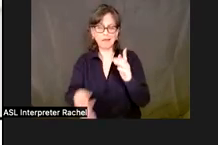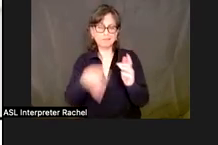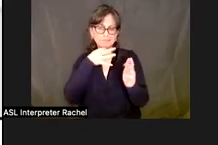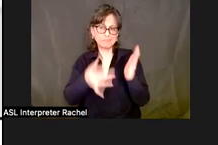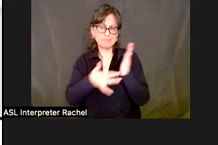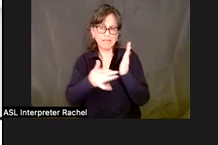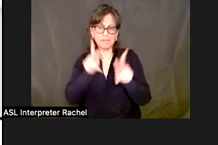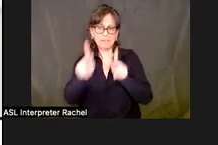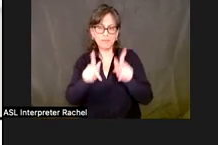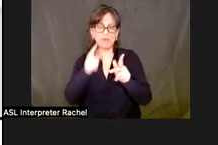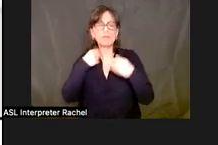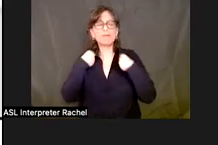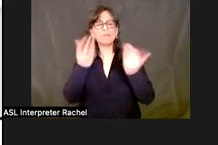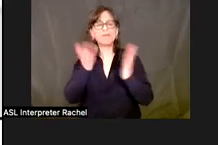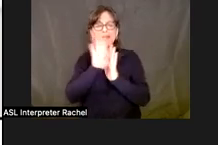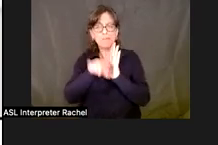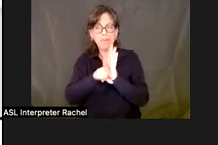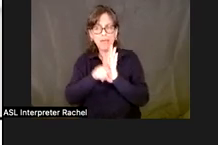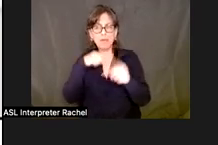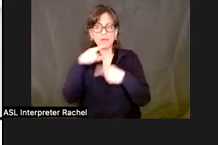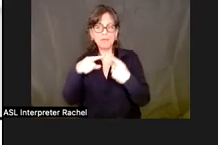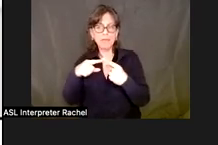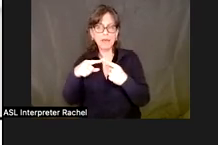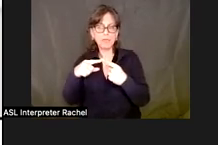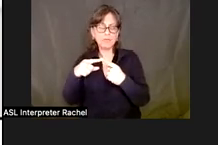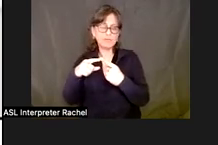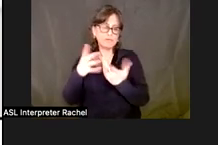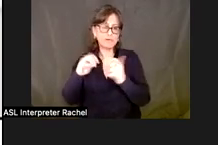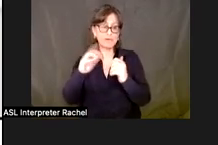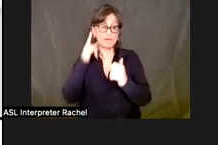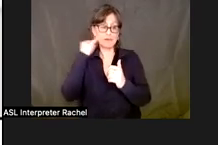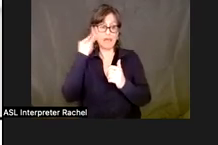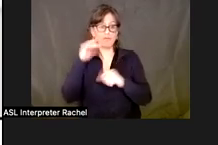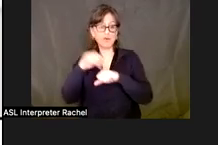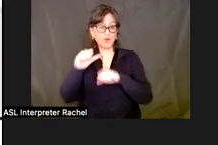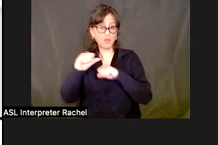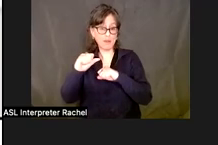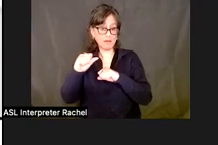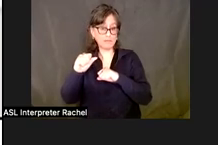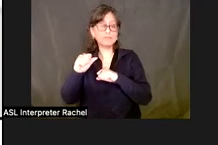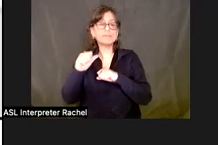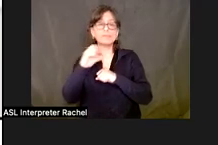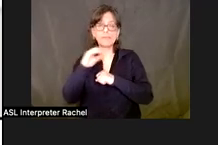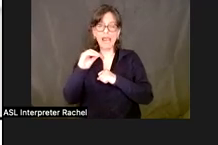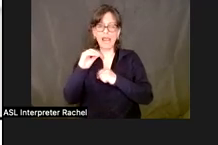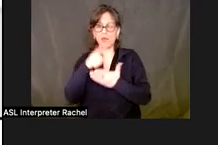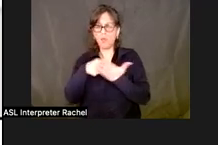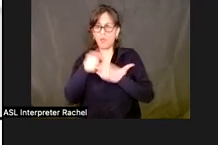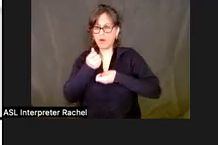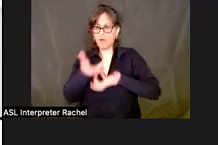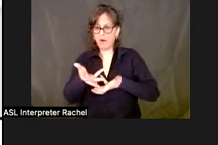of geologic background about the California earthquakes and the forces that caused